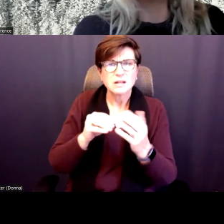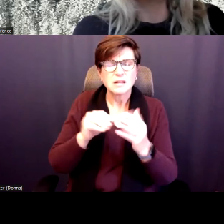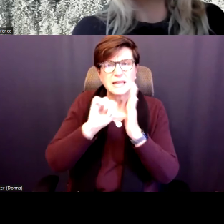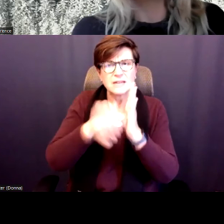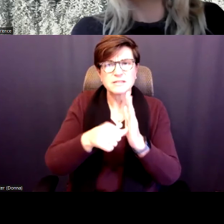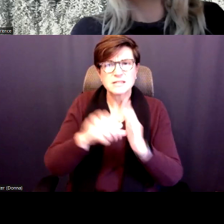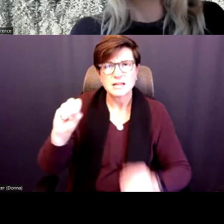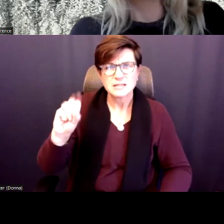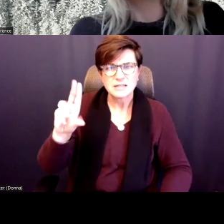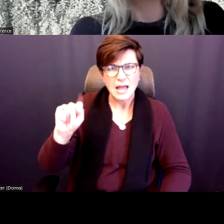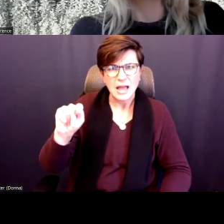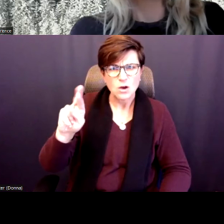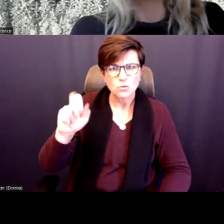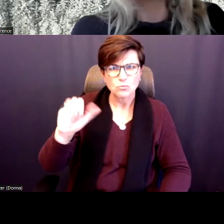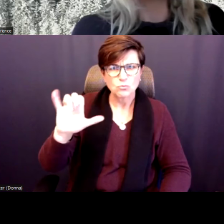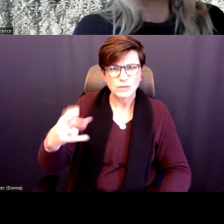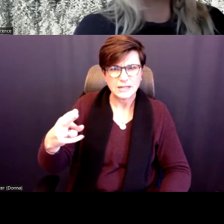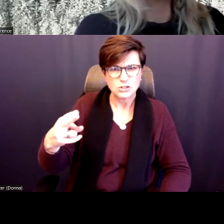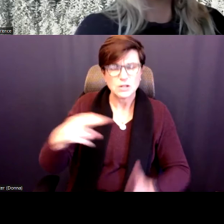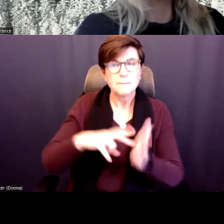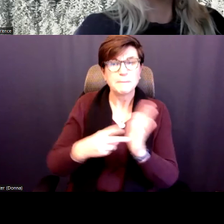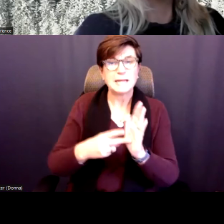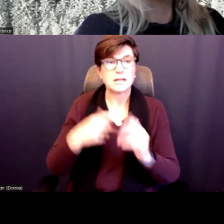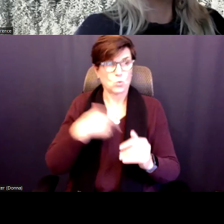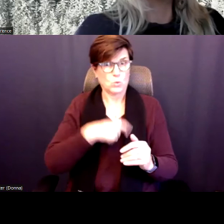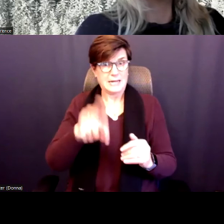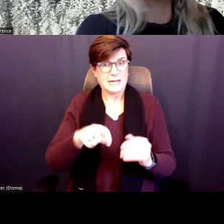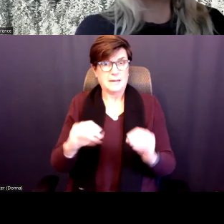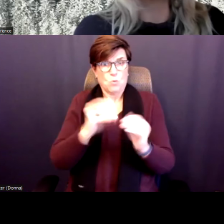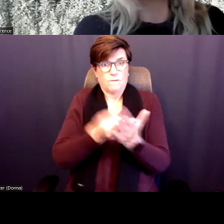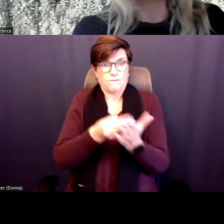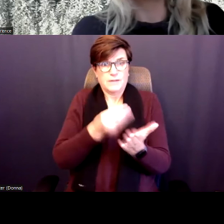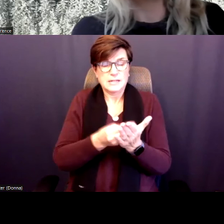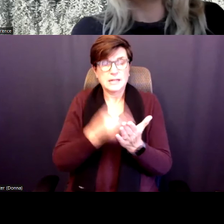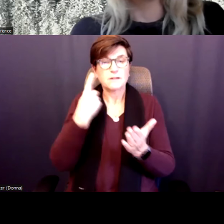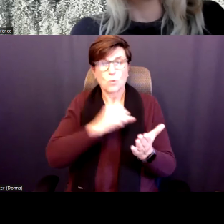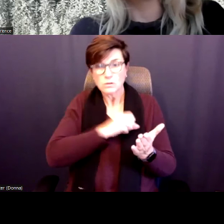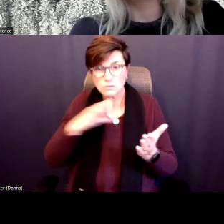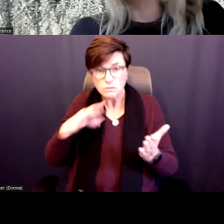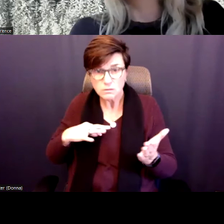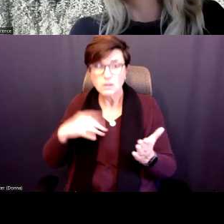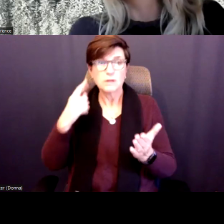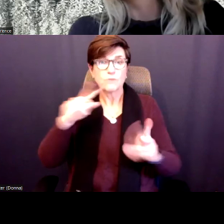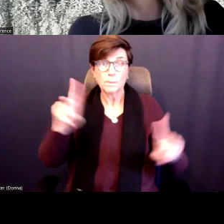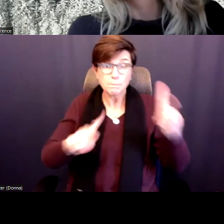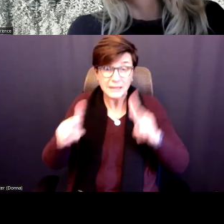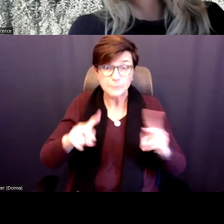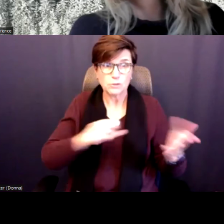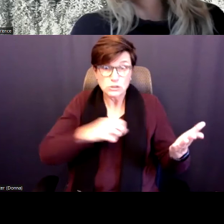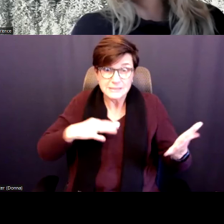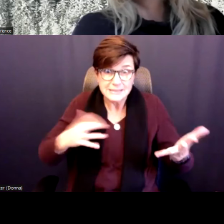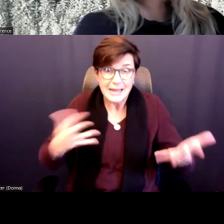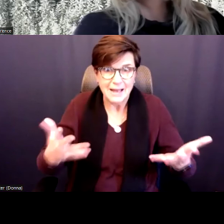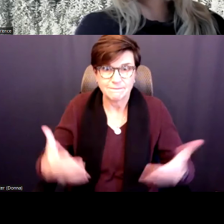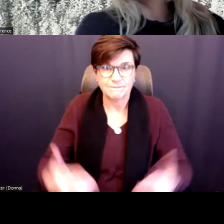for affording the manpower that we lack the funding for. Thank you. Thanks, Talmadge.